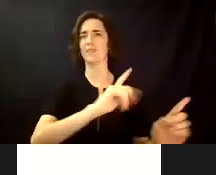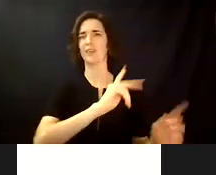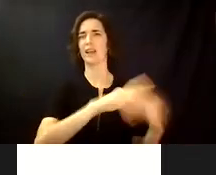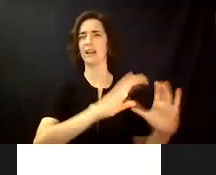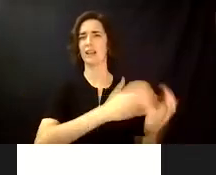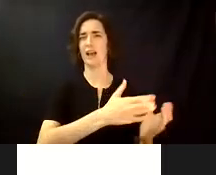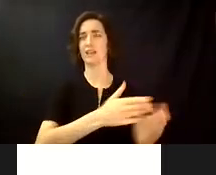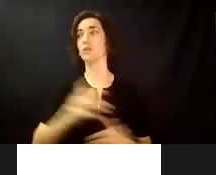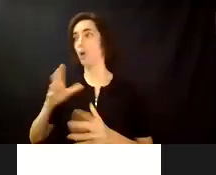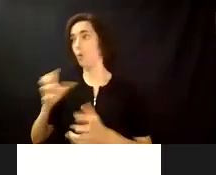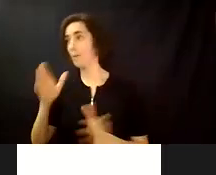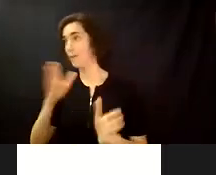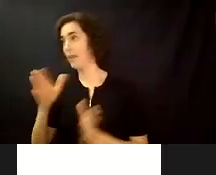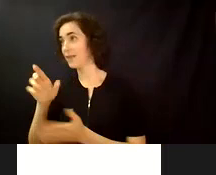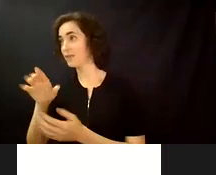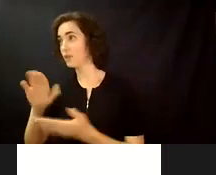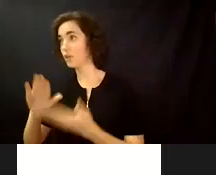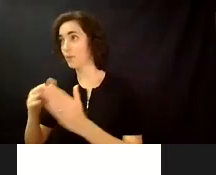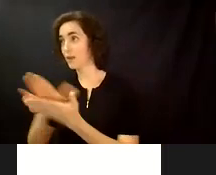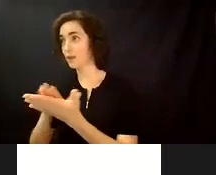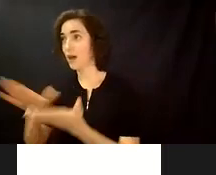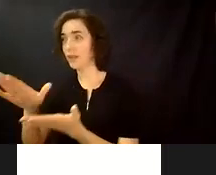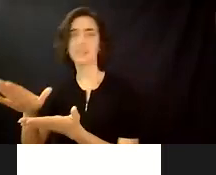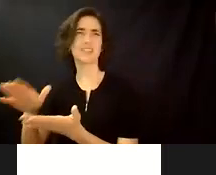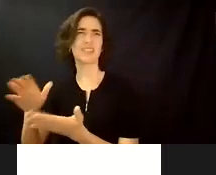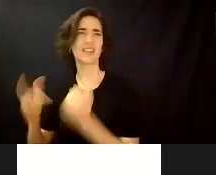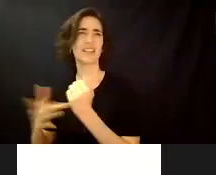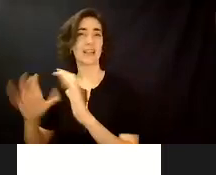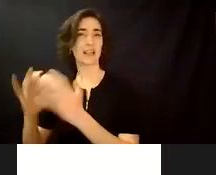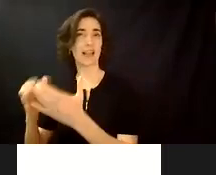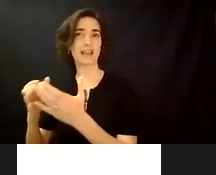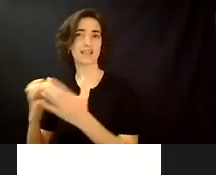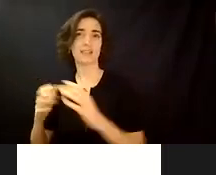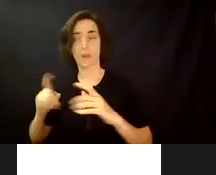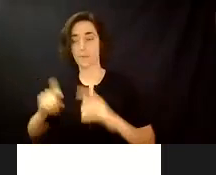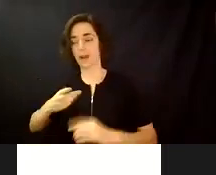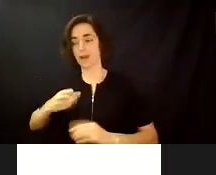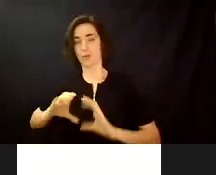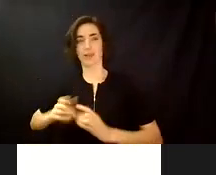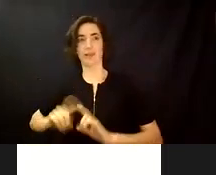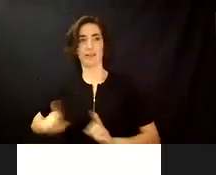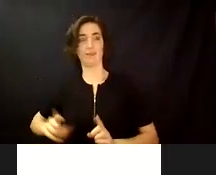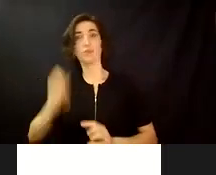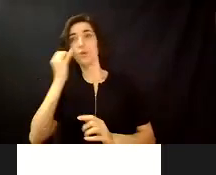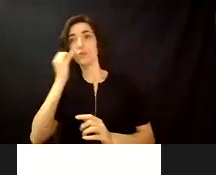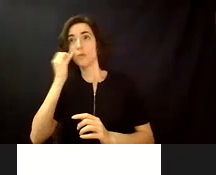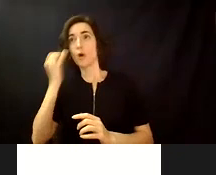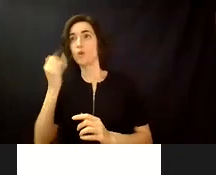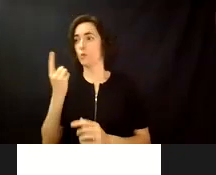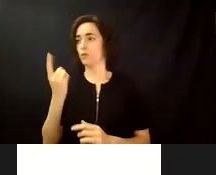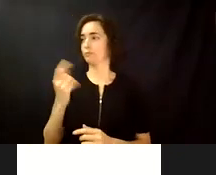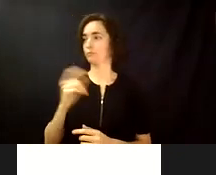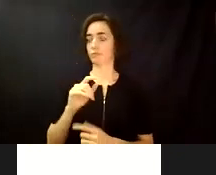bridge program, with our certificate students, if someone came in with a TOPS Tech diploma and still met the